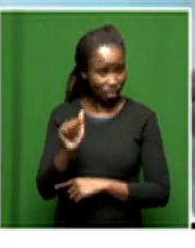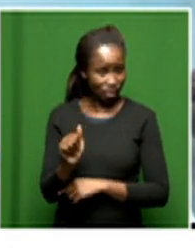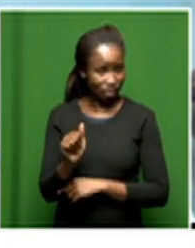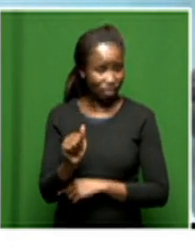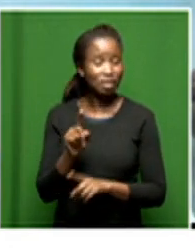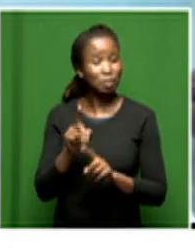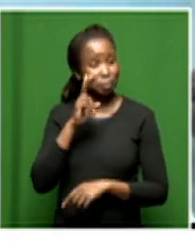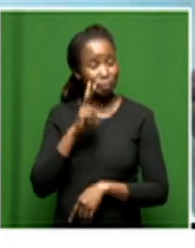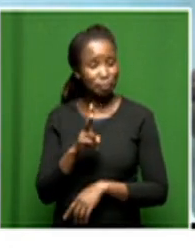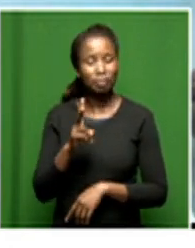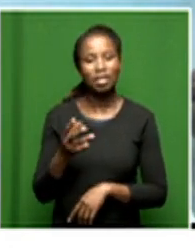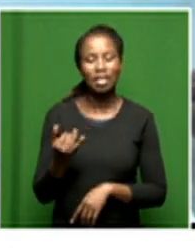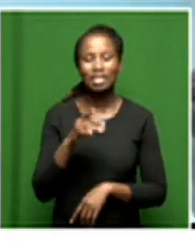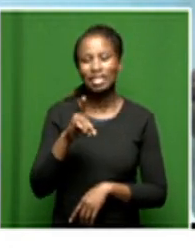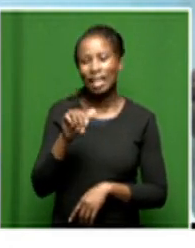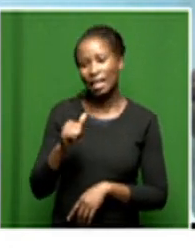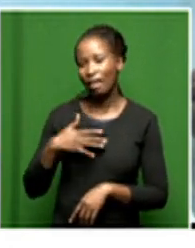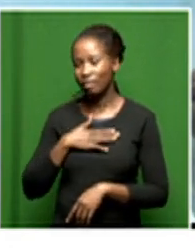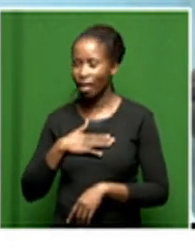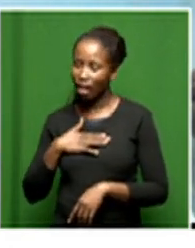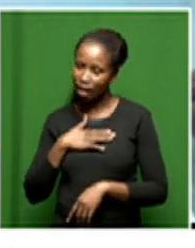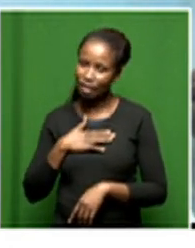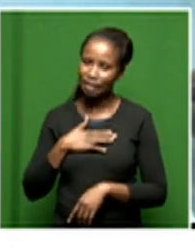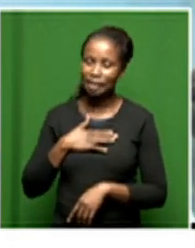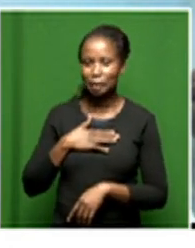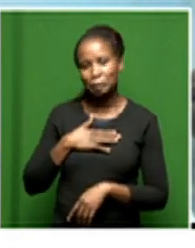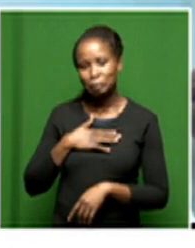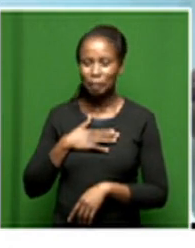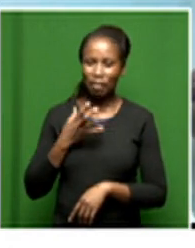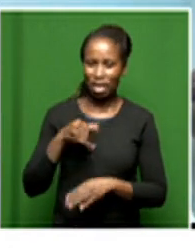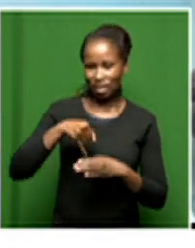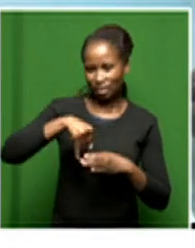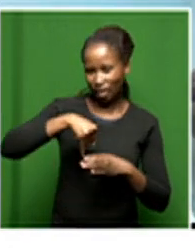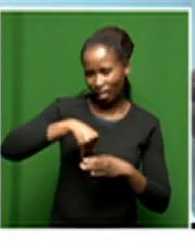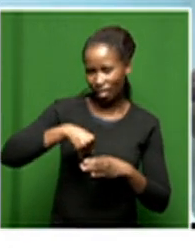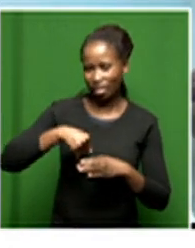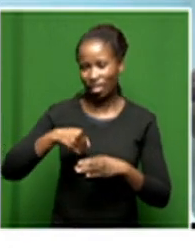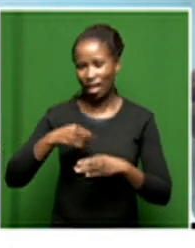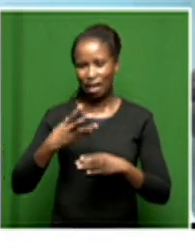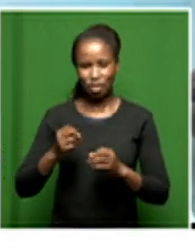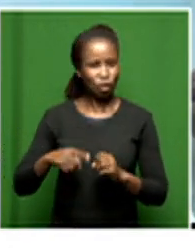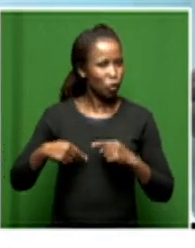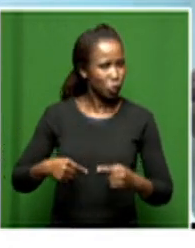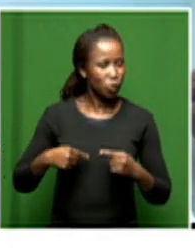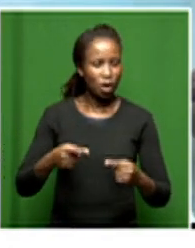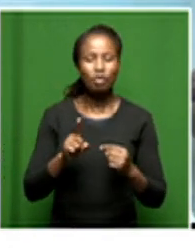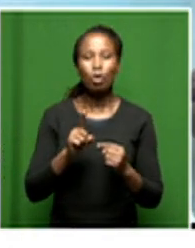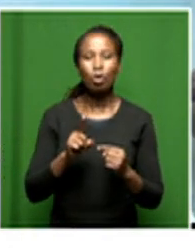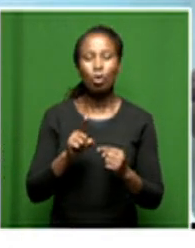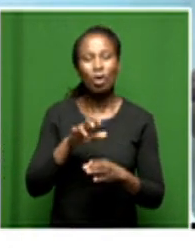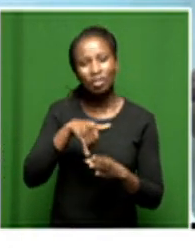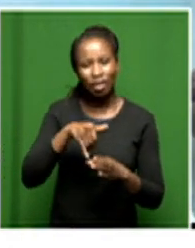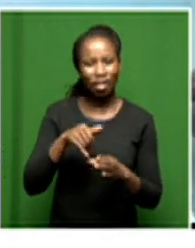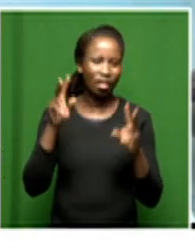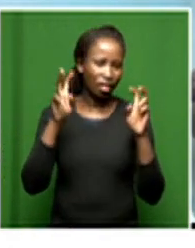also feeling some of the effects of perhaps their internal strife in the election polls. Let's talk